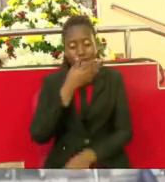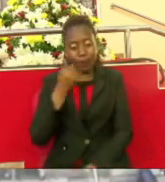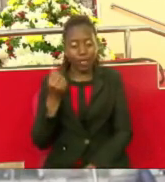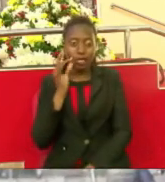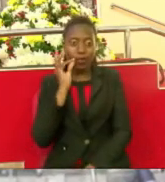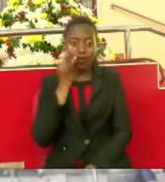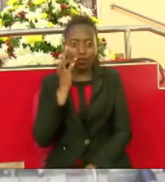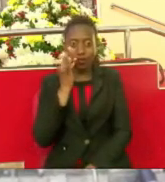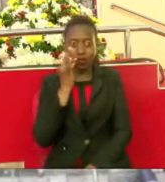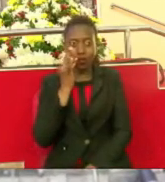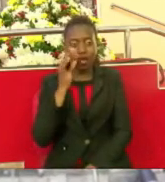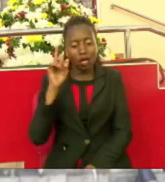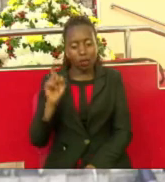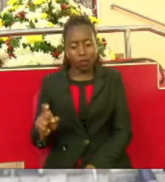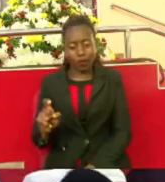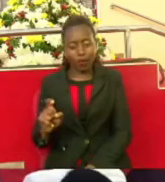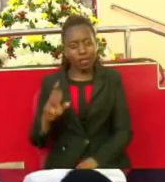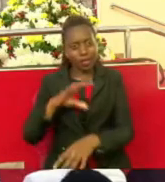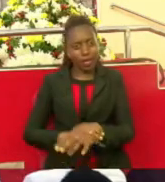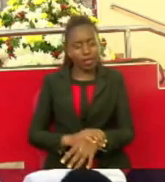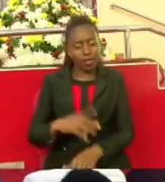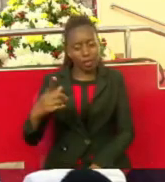you must look for the right fertilizer,